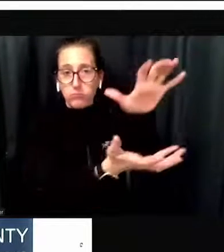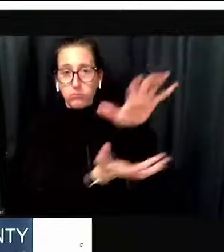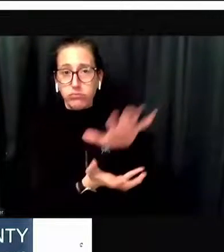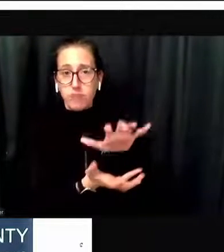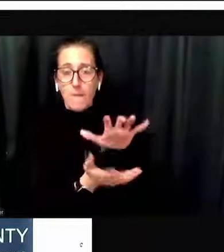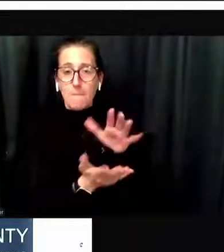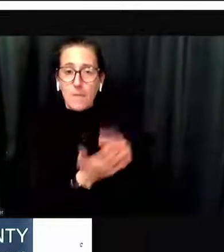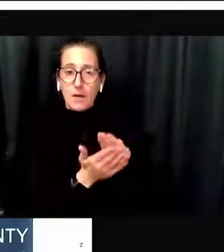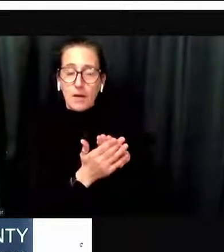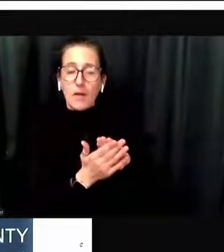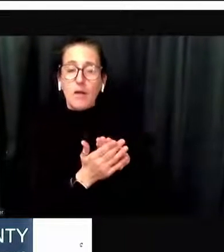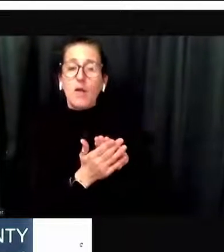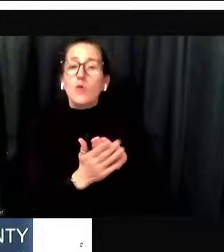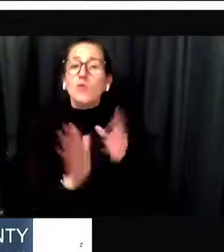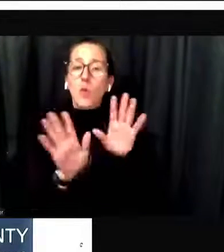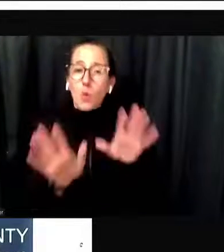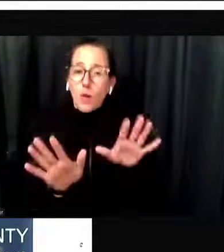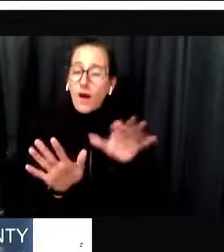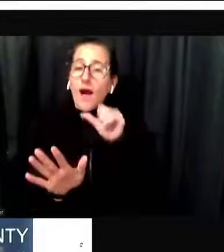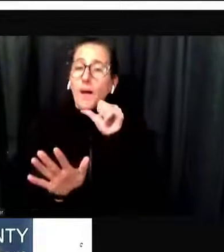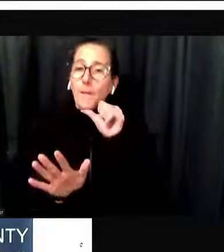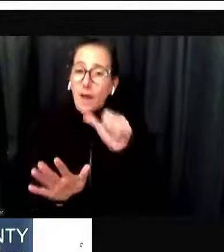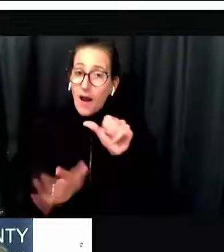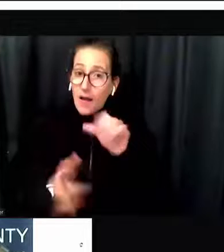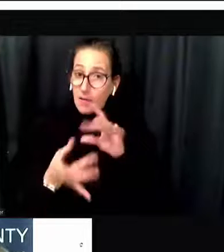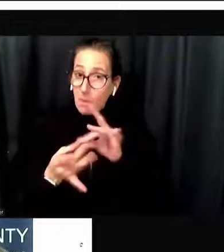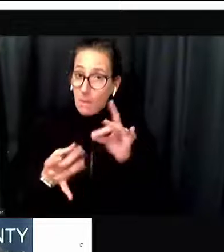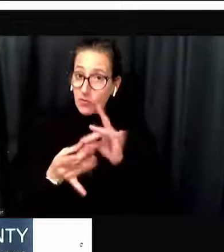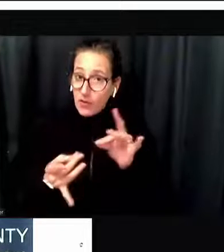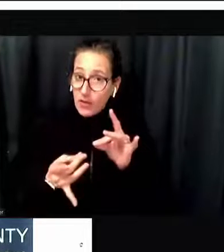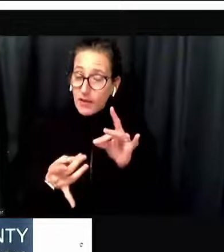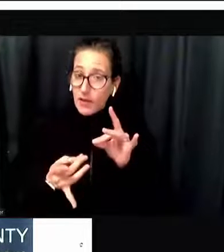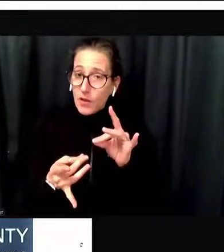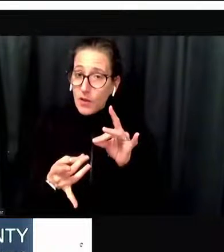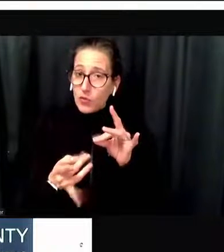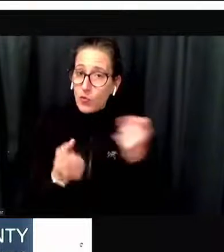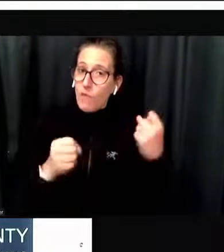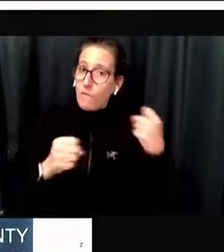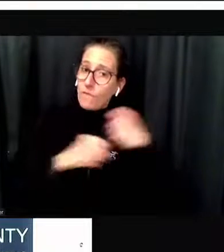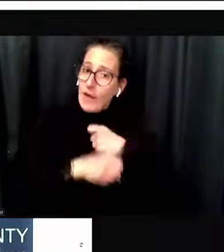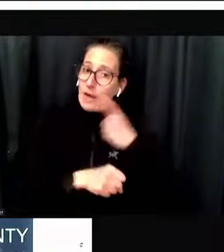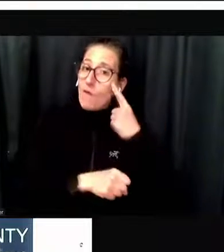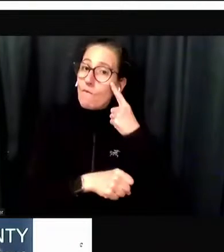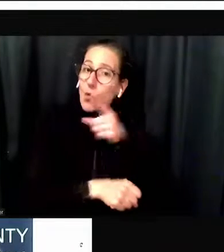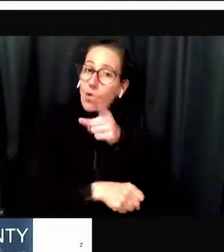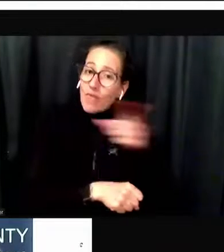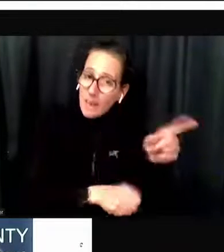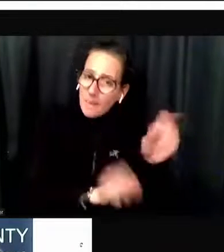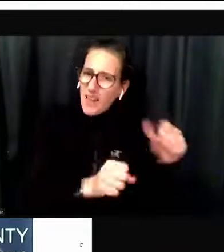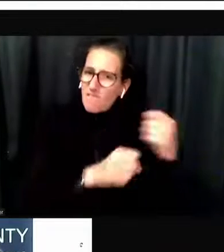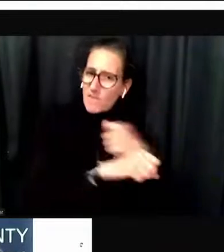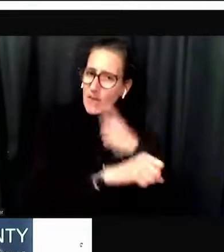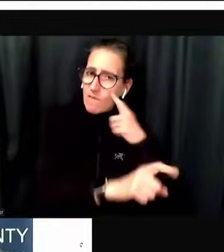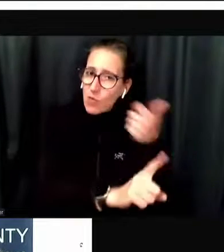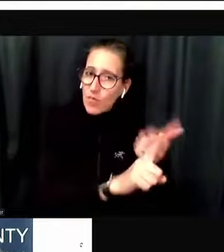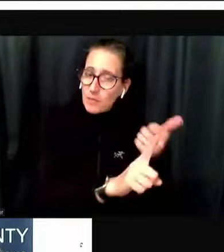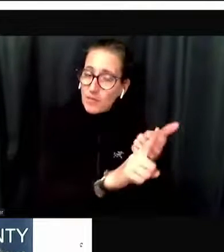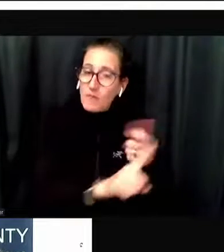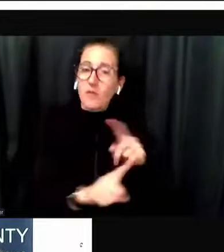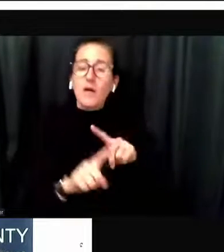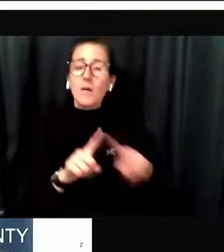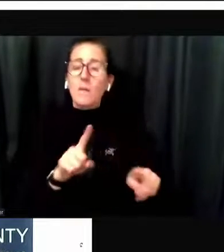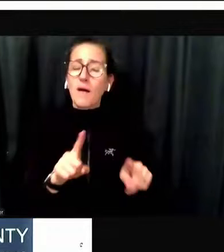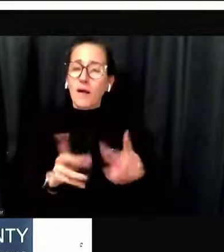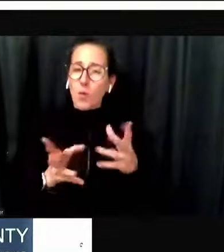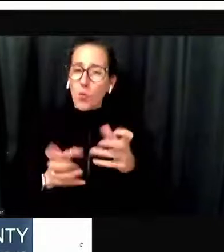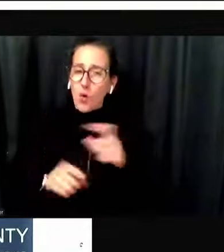to advocate for your commissioners. They can fight for themselves. What I'm saying is these budgets change all the time, but